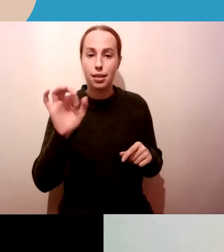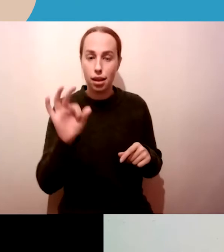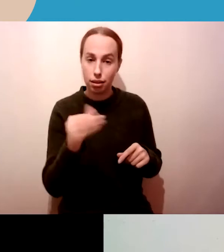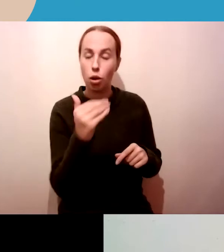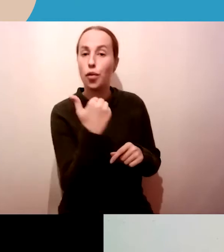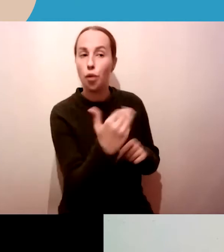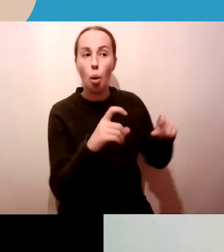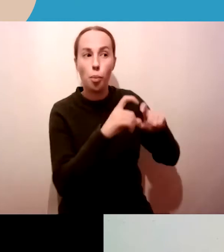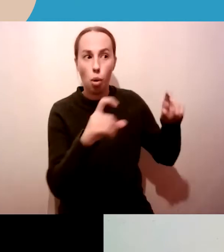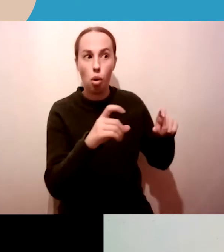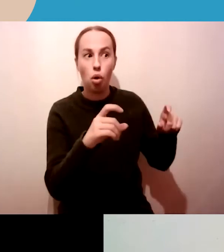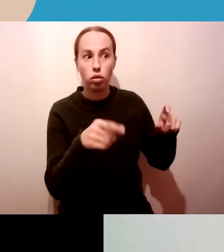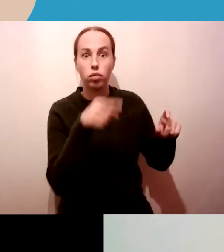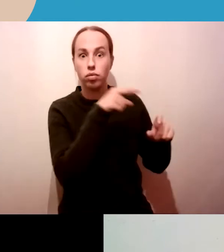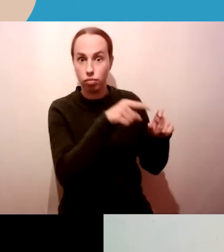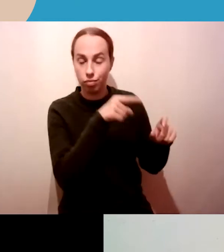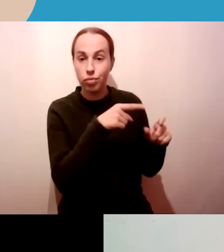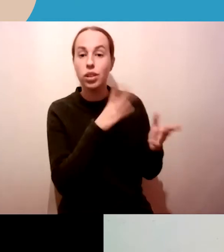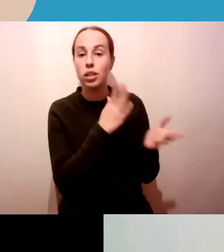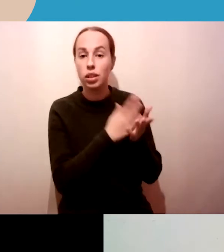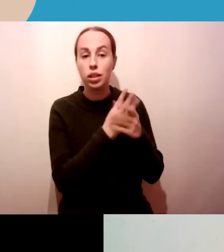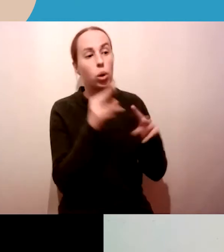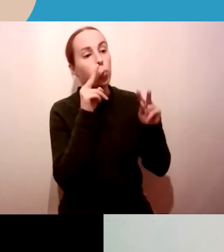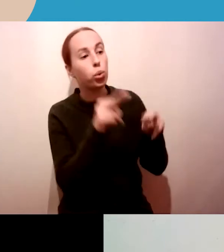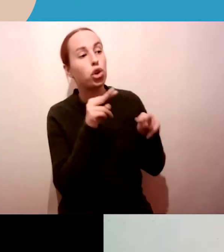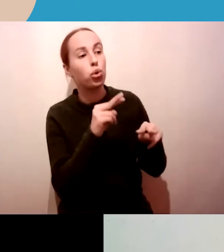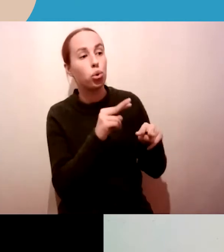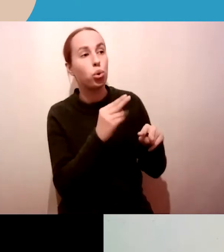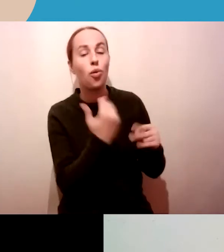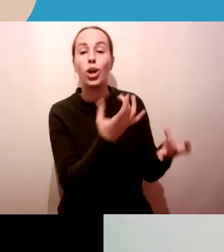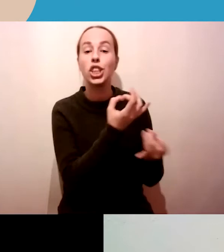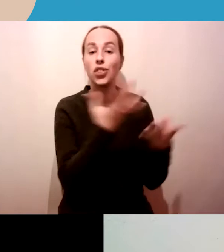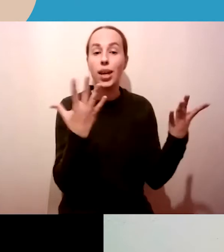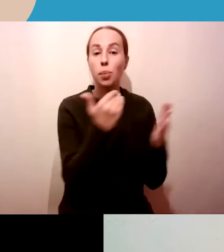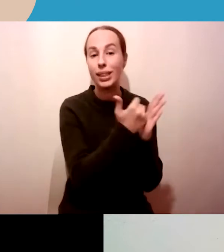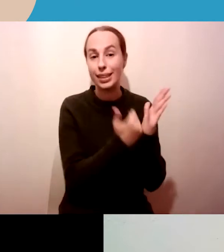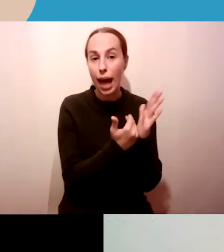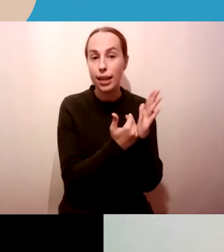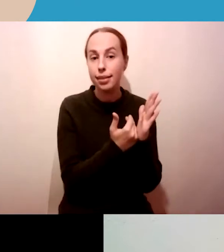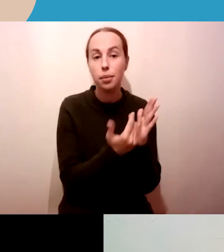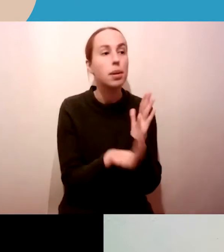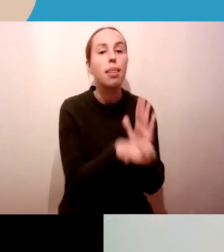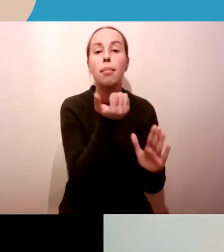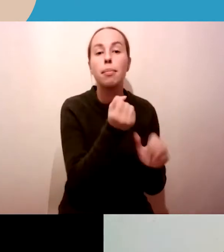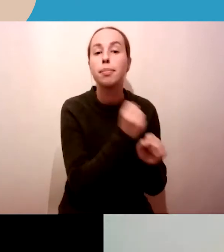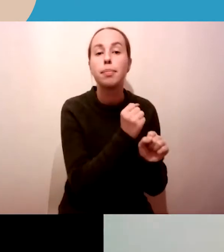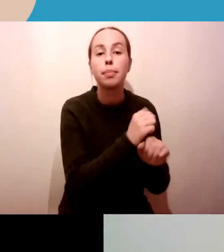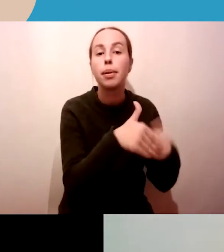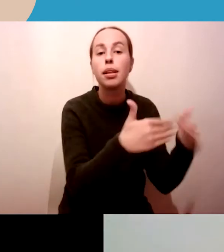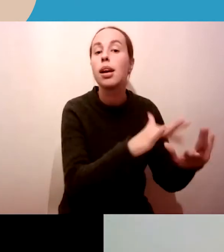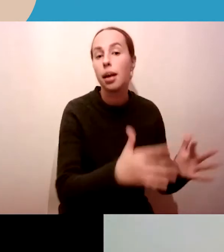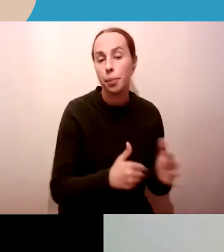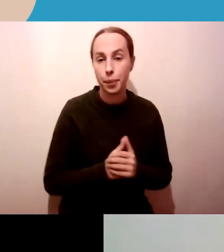Education, and part of this inspectorate supervises the implementation of law